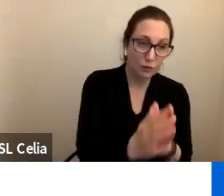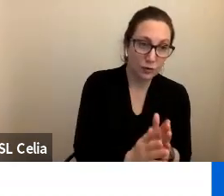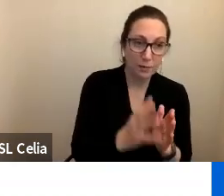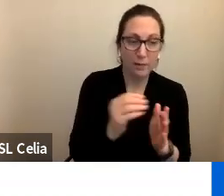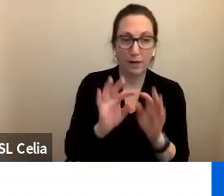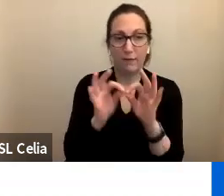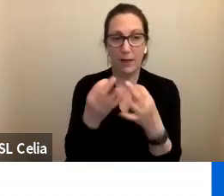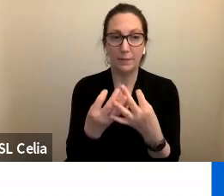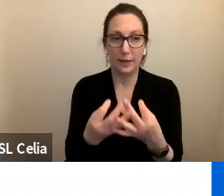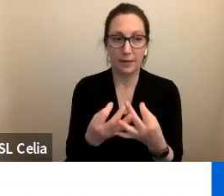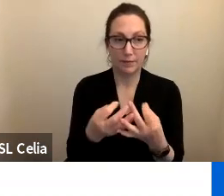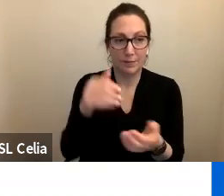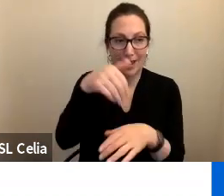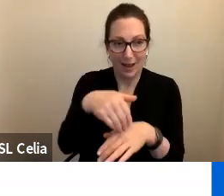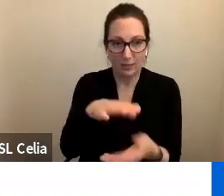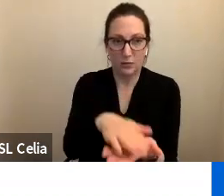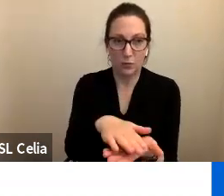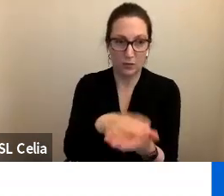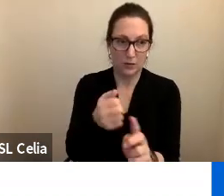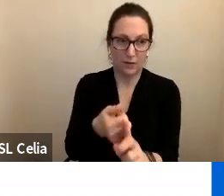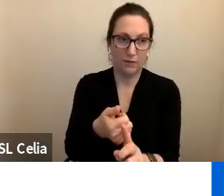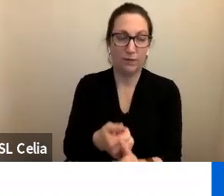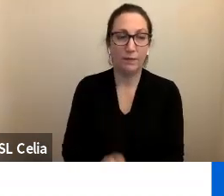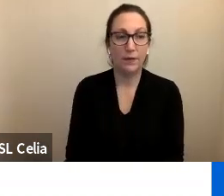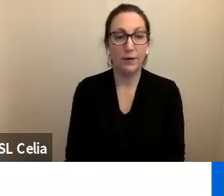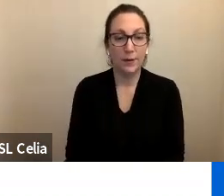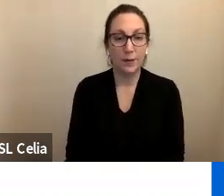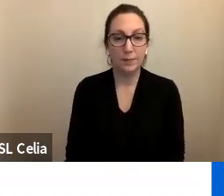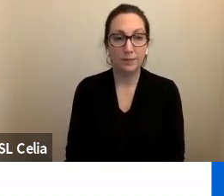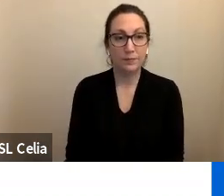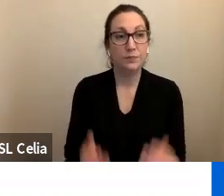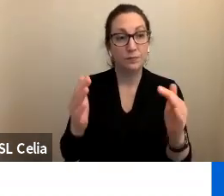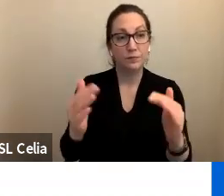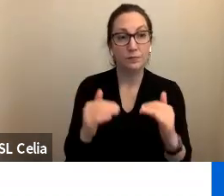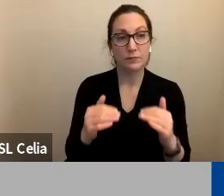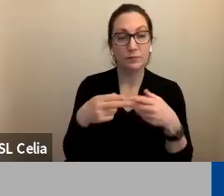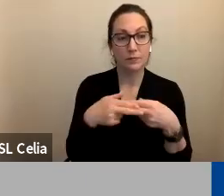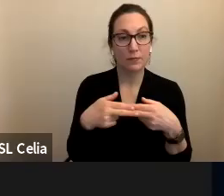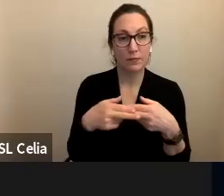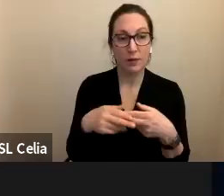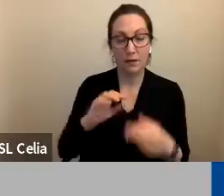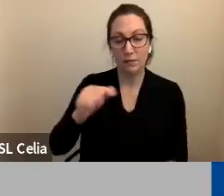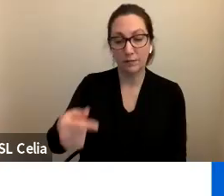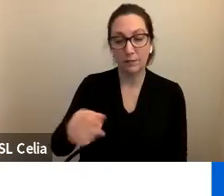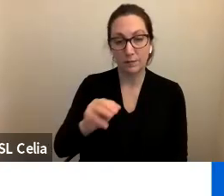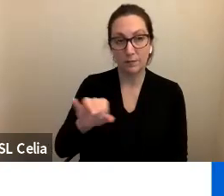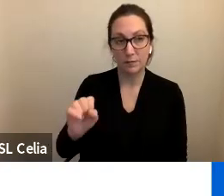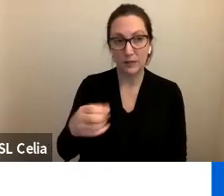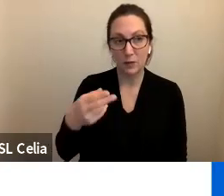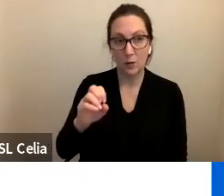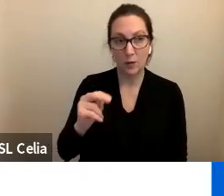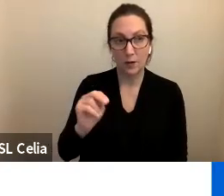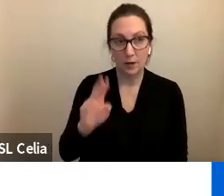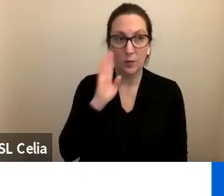well. So I believe we can advance to the next slide, and Ms. Hogan will talk a little bit